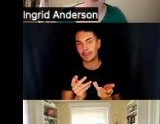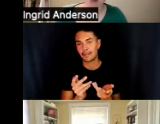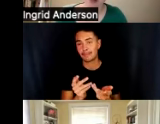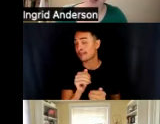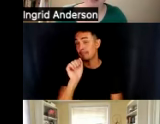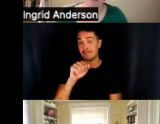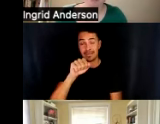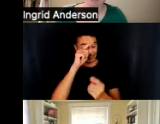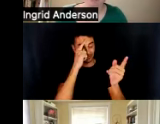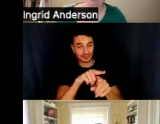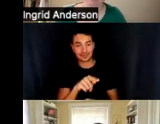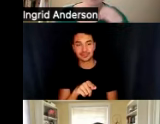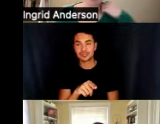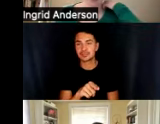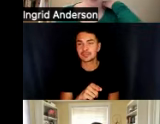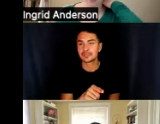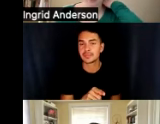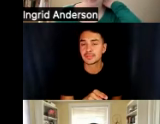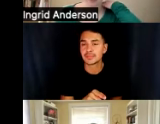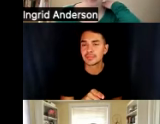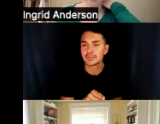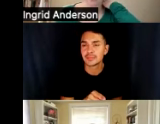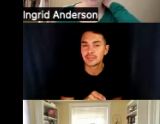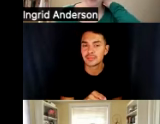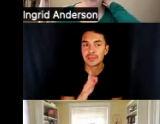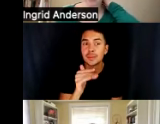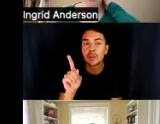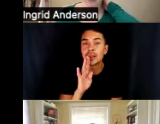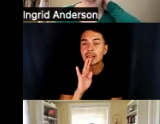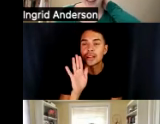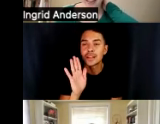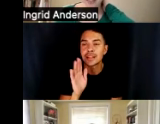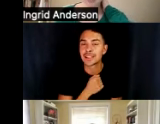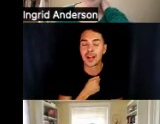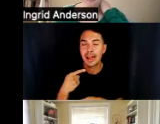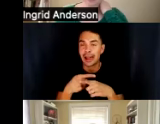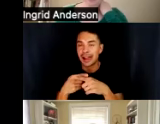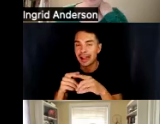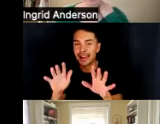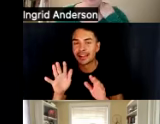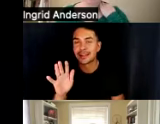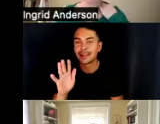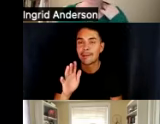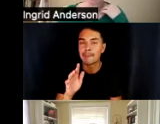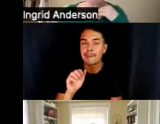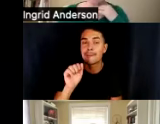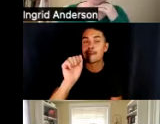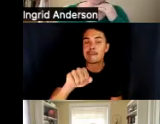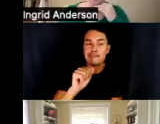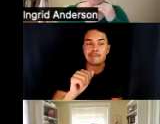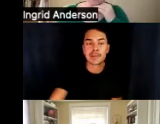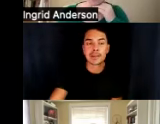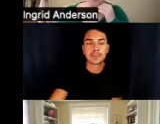Absolutely. Thank you. And yeah, She said Karen, model empathy. Sorry. yes. And it's so hard to